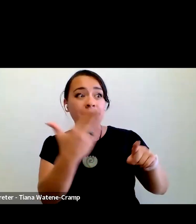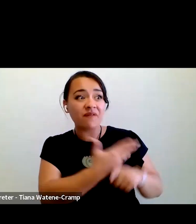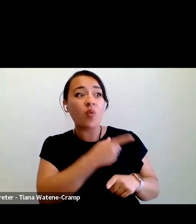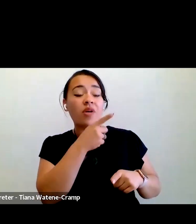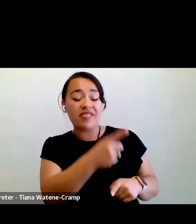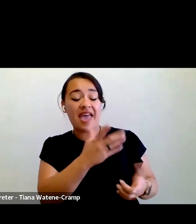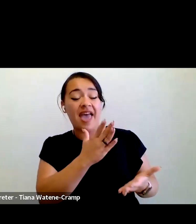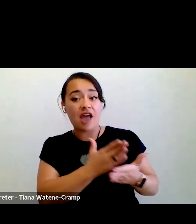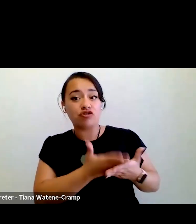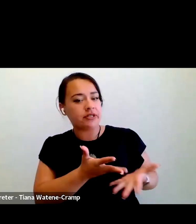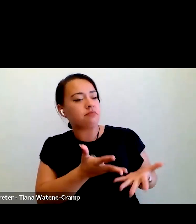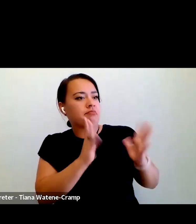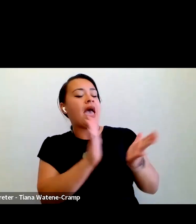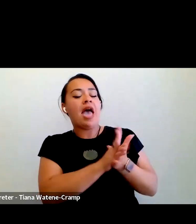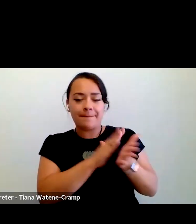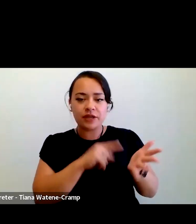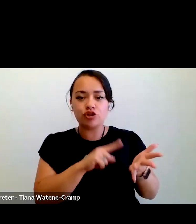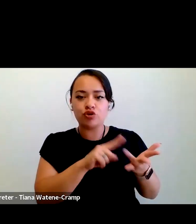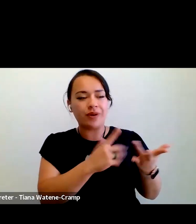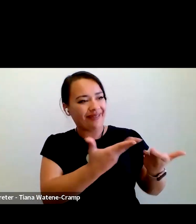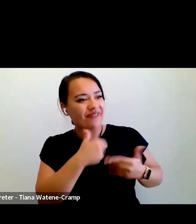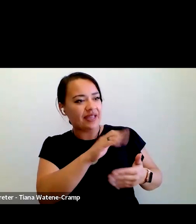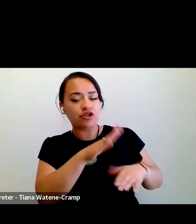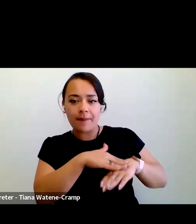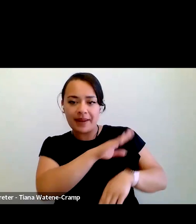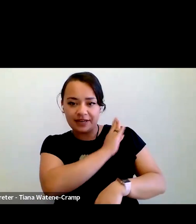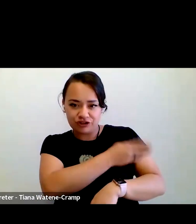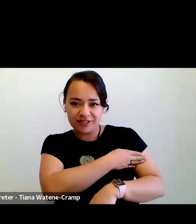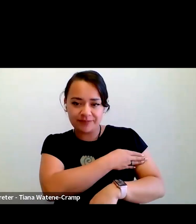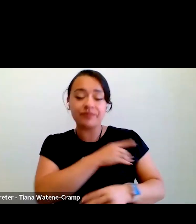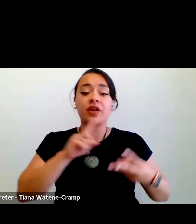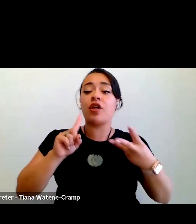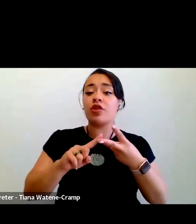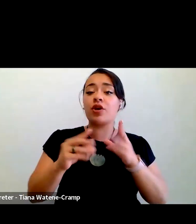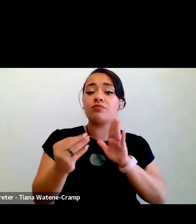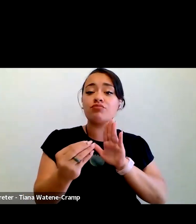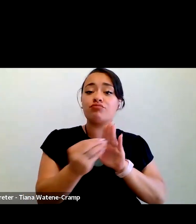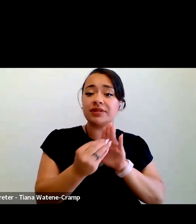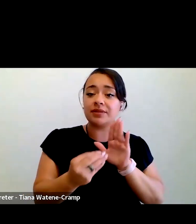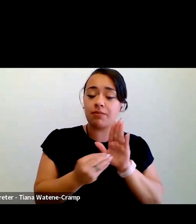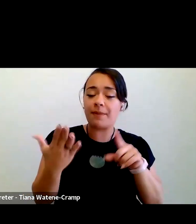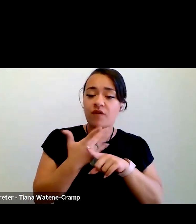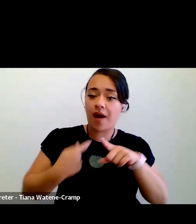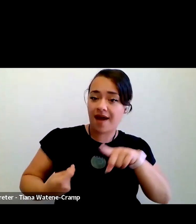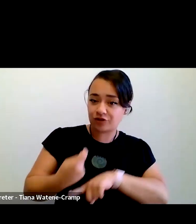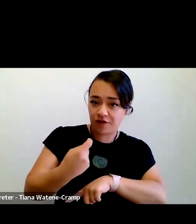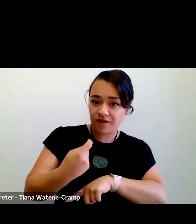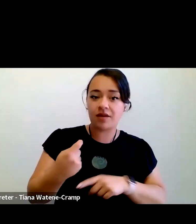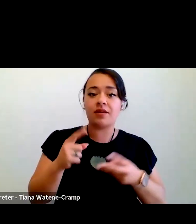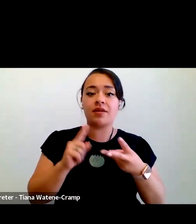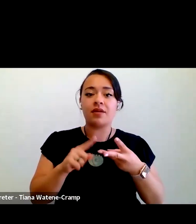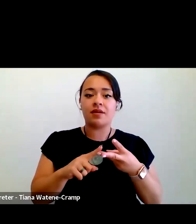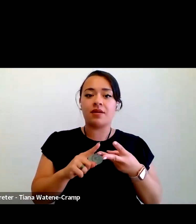and energy, because that is so valuable. The third principle, and this is the last one before I hand it back over, is goodwill is not